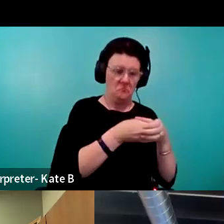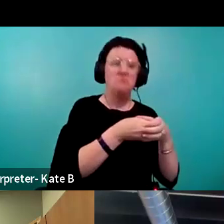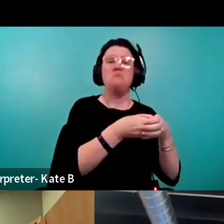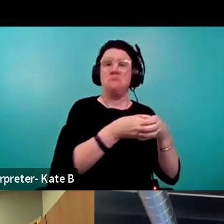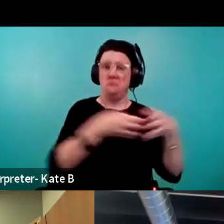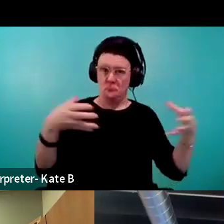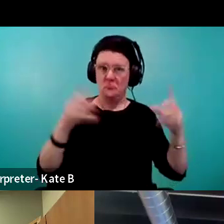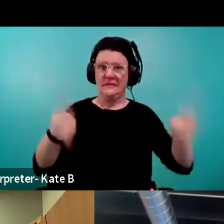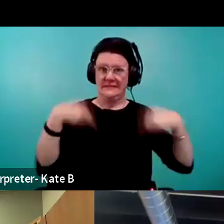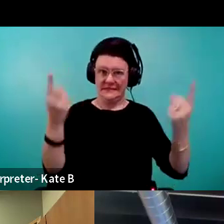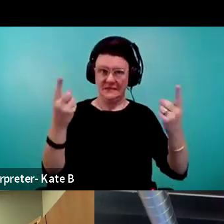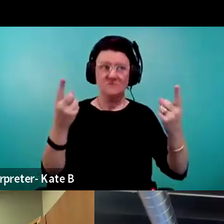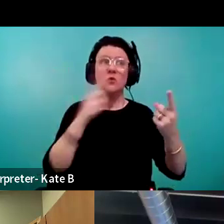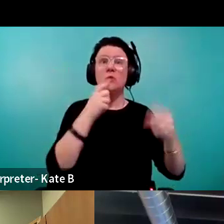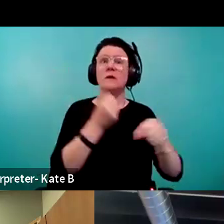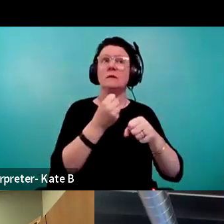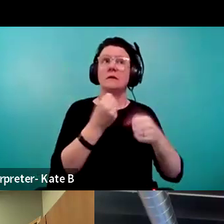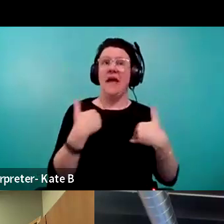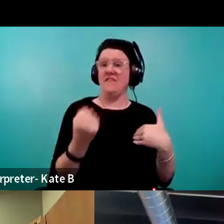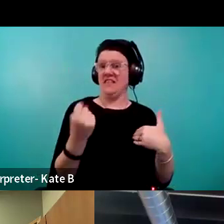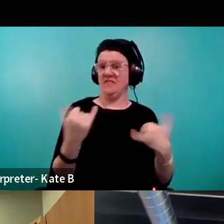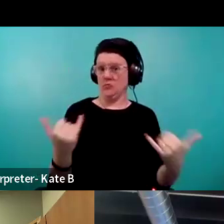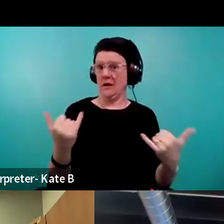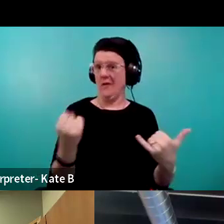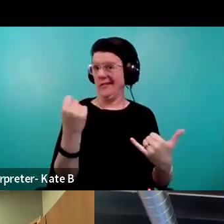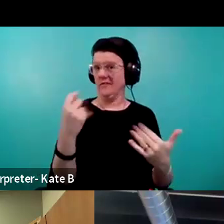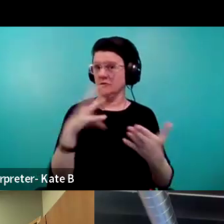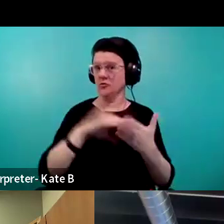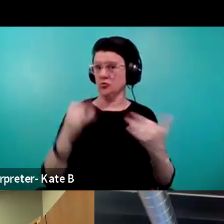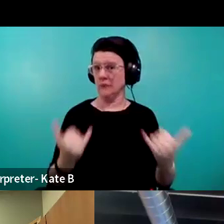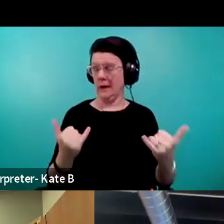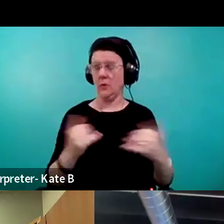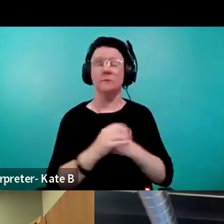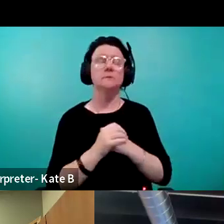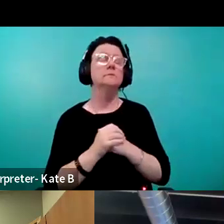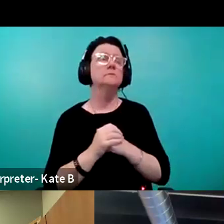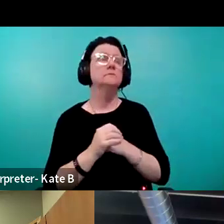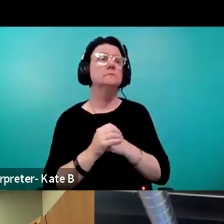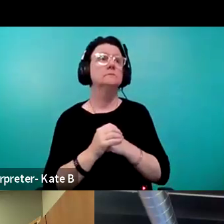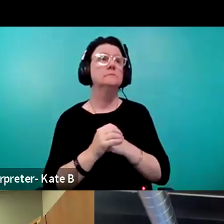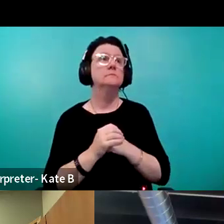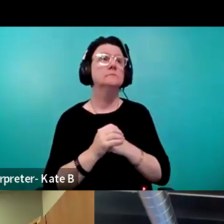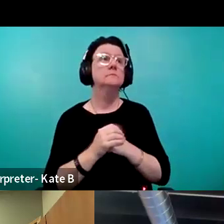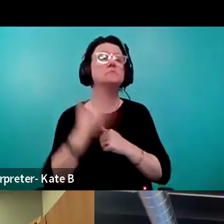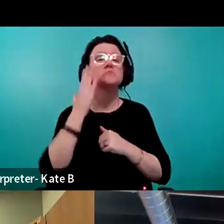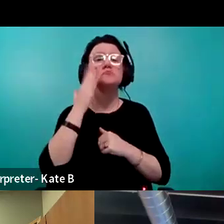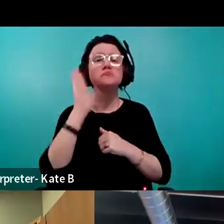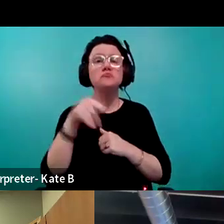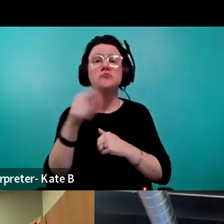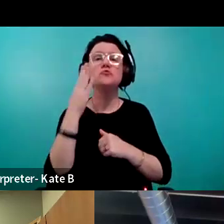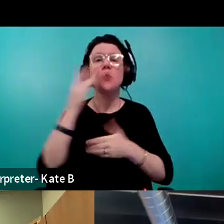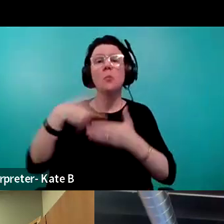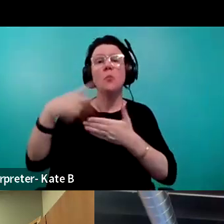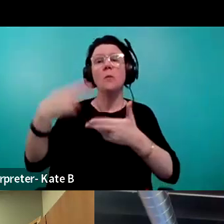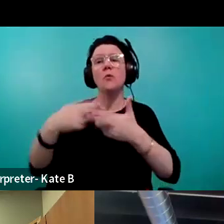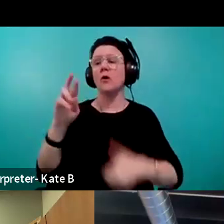then, up to 13. We have 11 right now. And yeah, I know many of you are familiar with the REACH program.